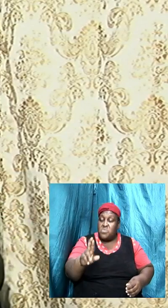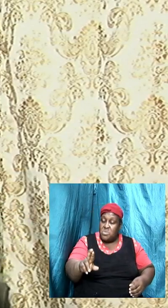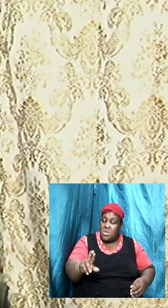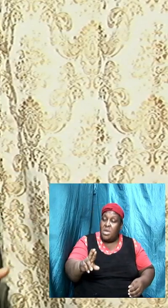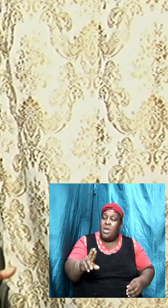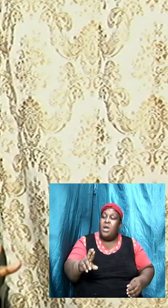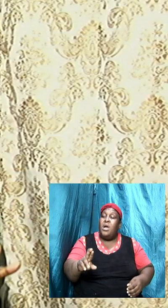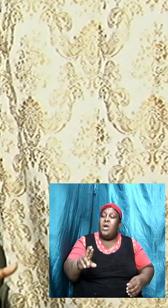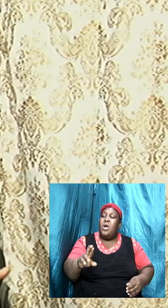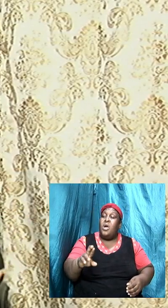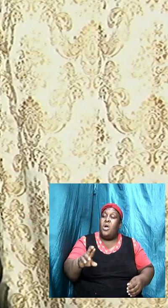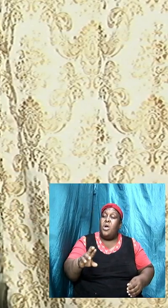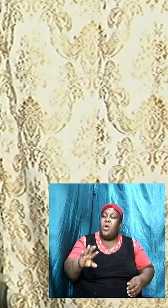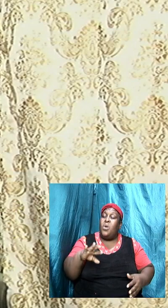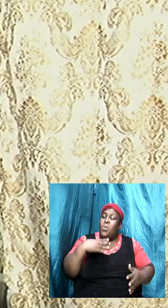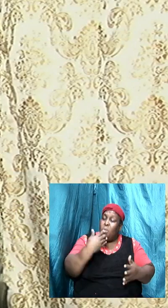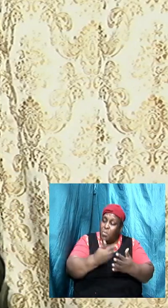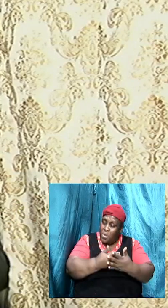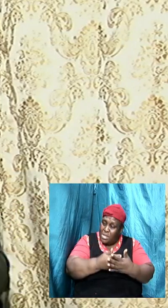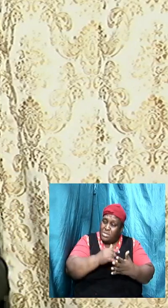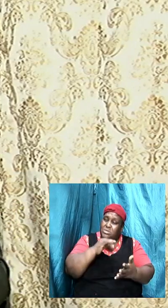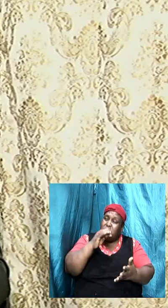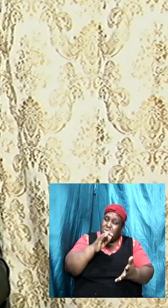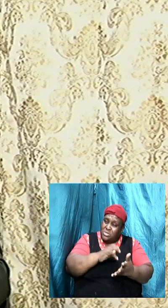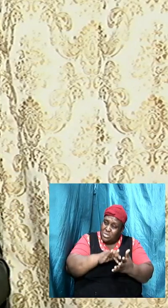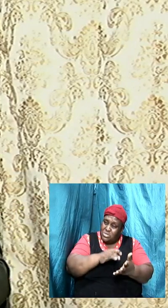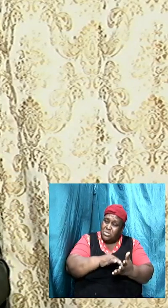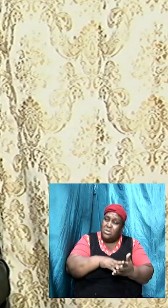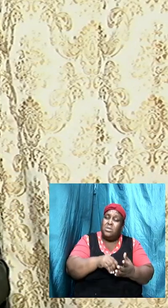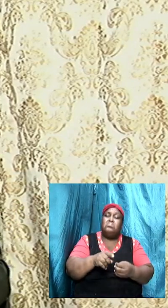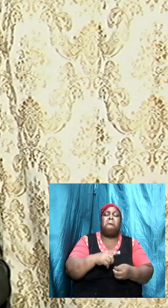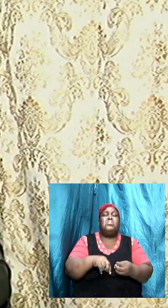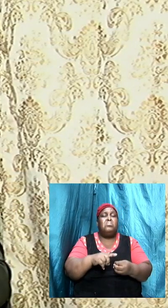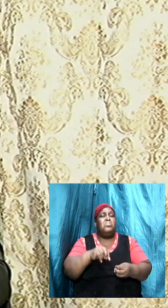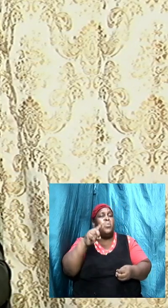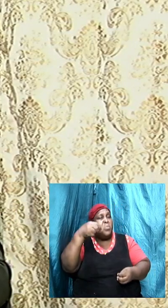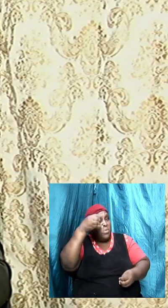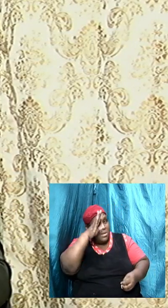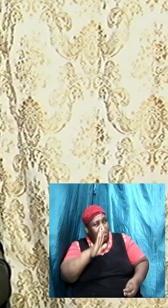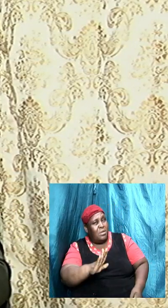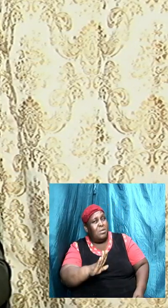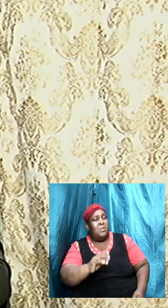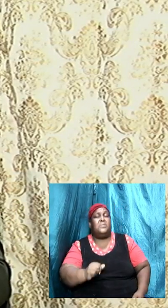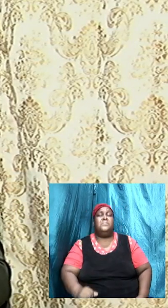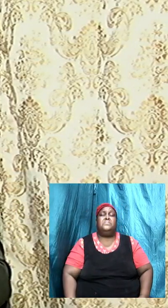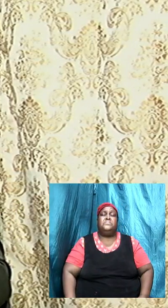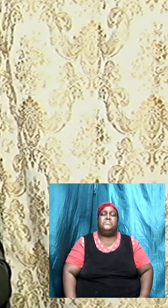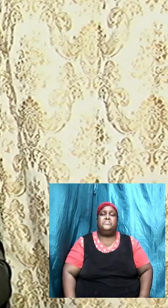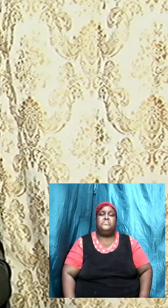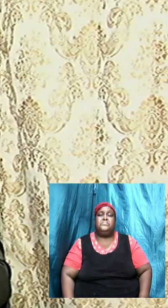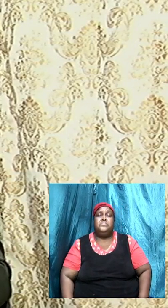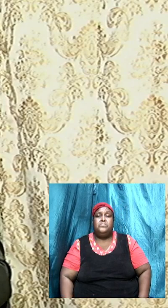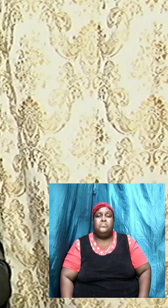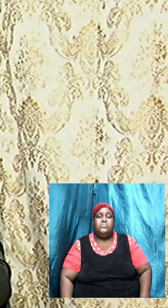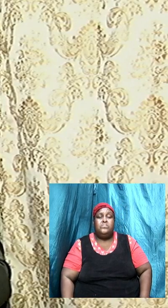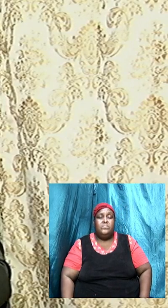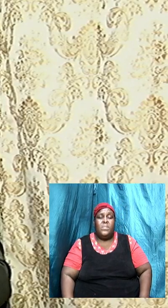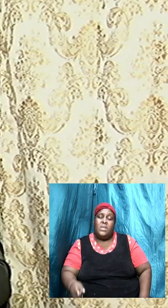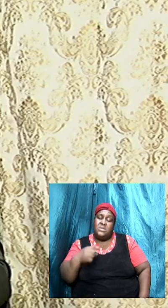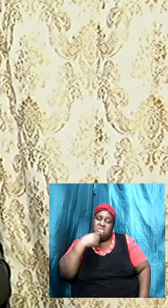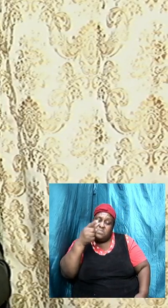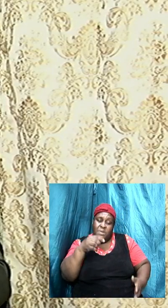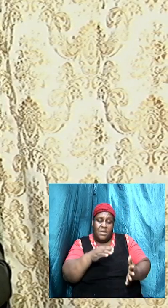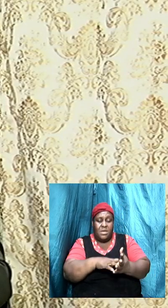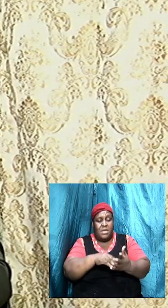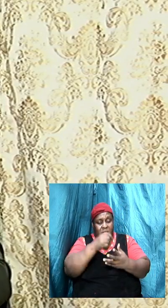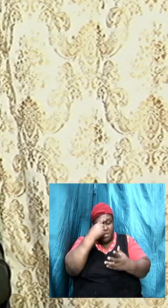But, you know, I might just brush a little bit over it just to re-emphasize the doctrine, the